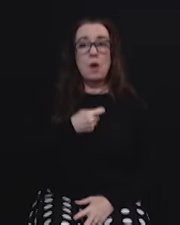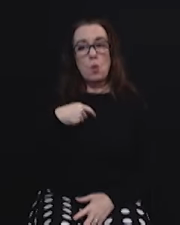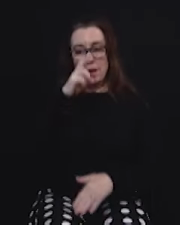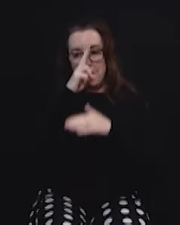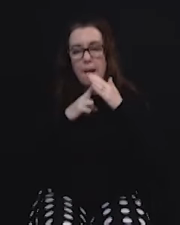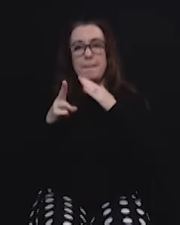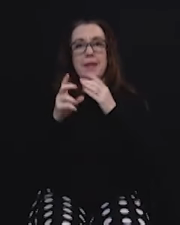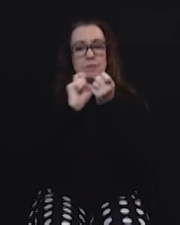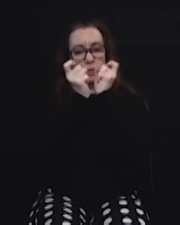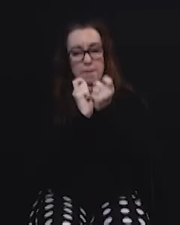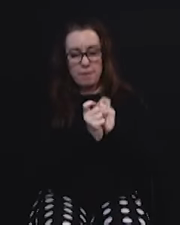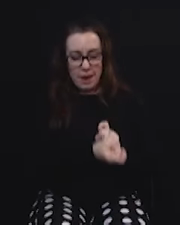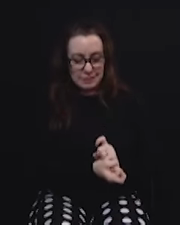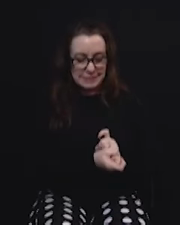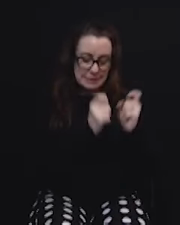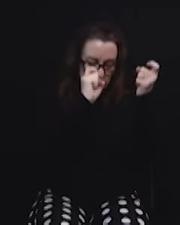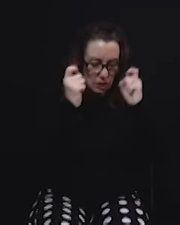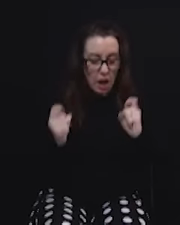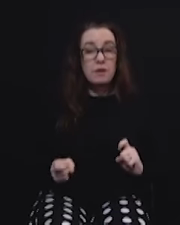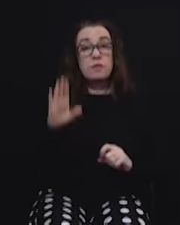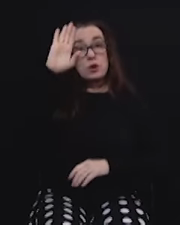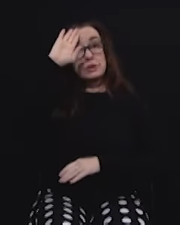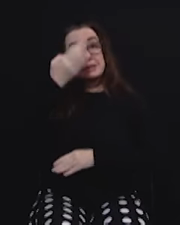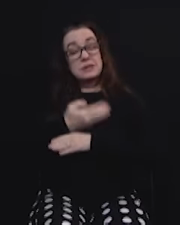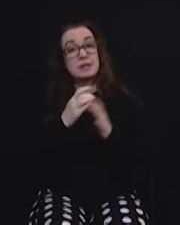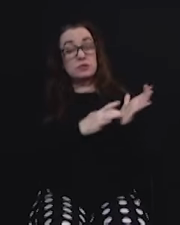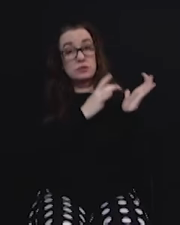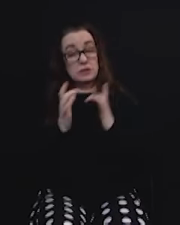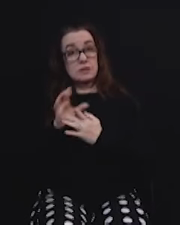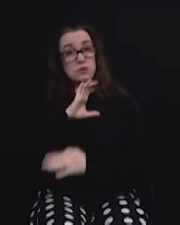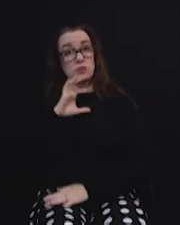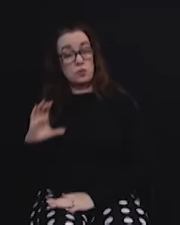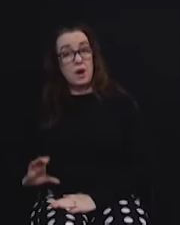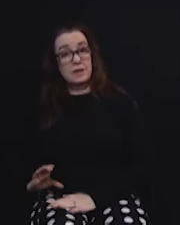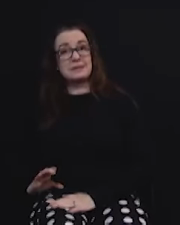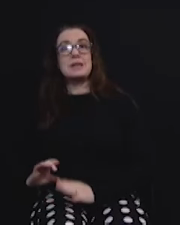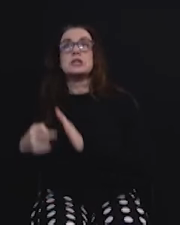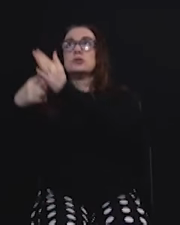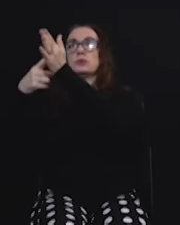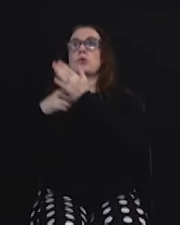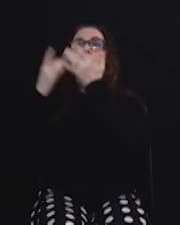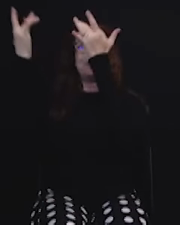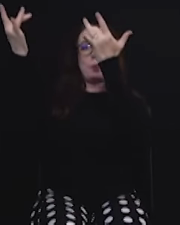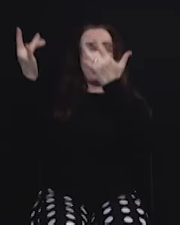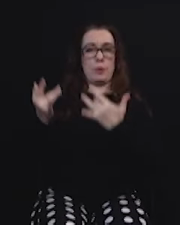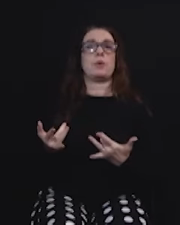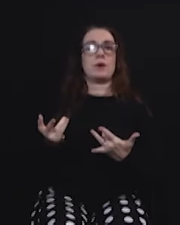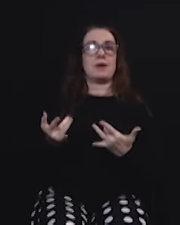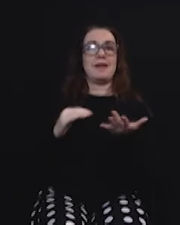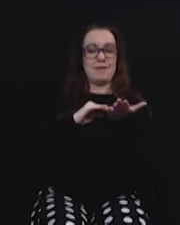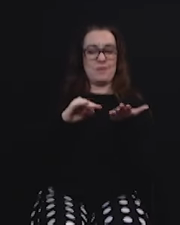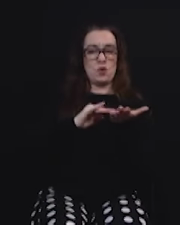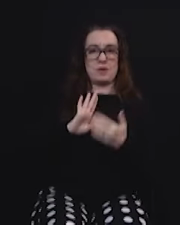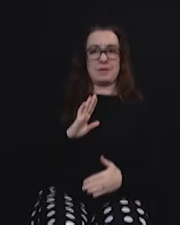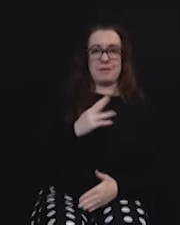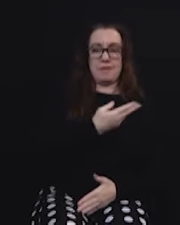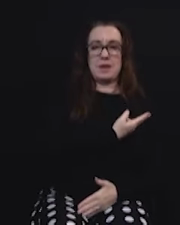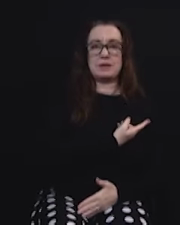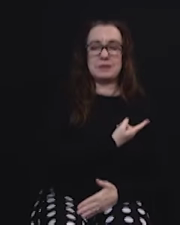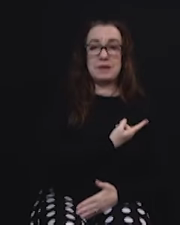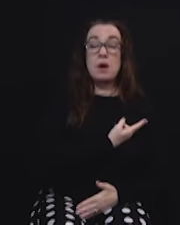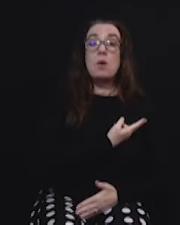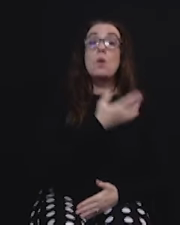repent. For the sake of your Son, Jesus Christ, have mercy on us and forgive us, that